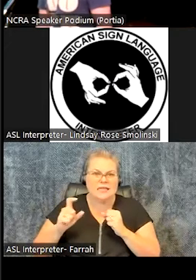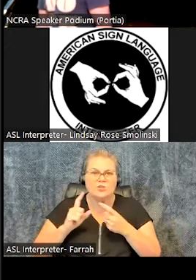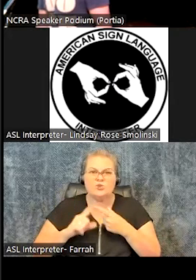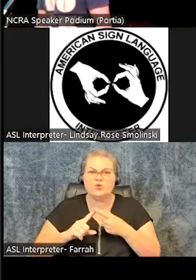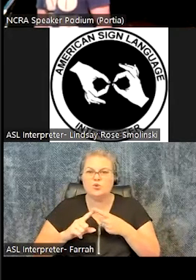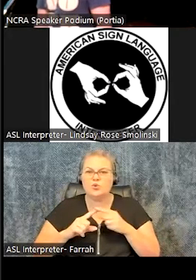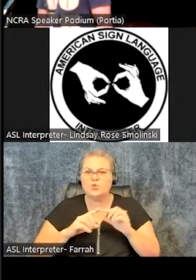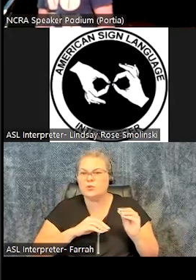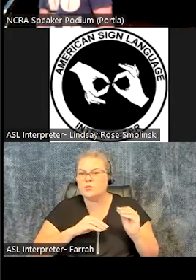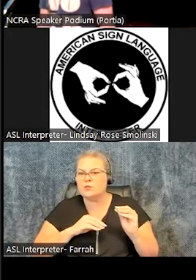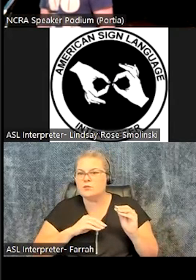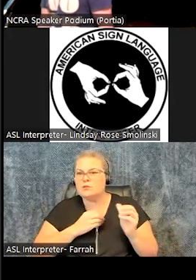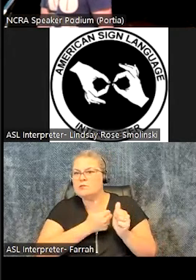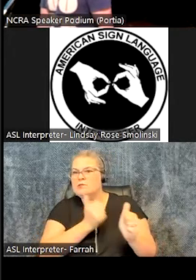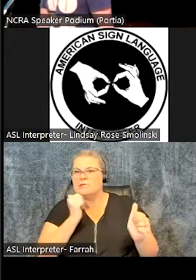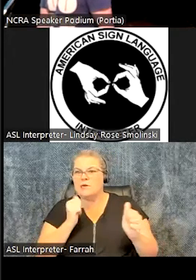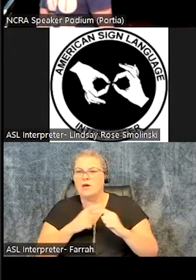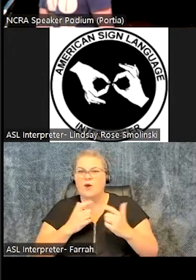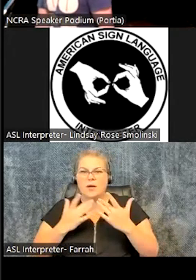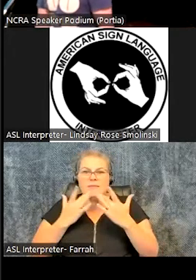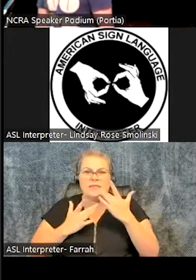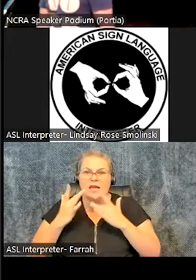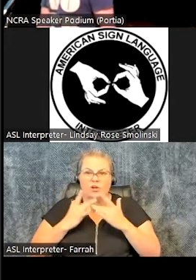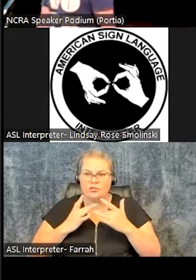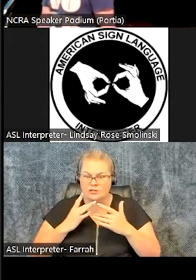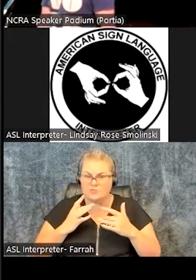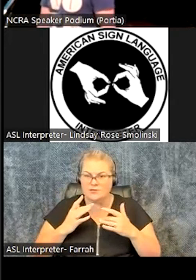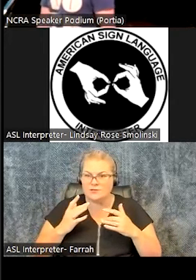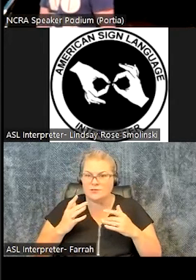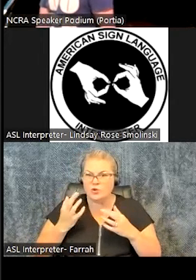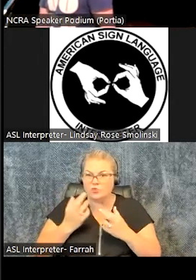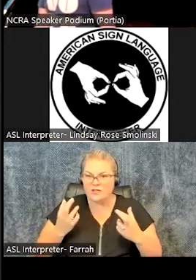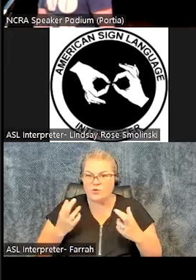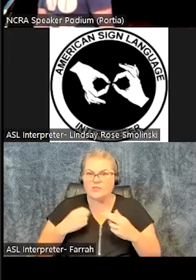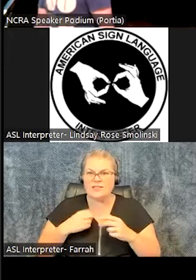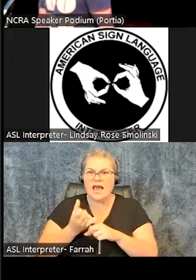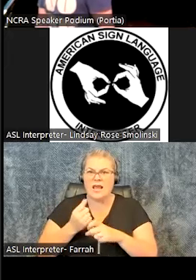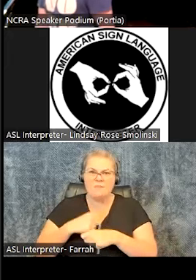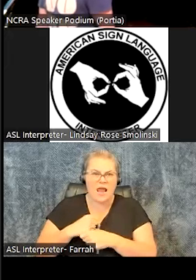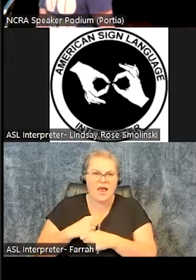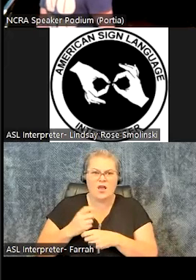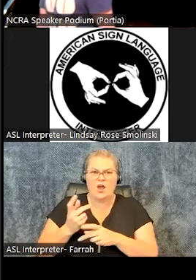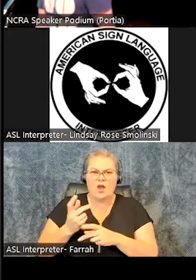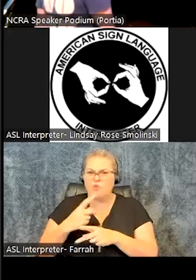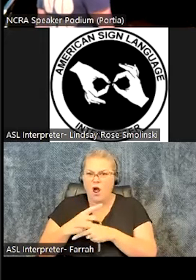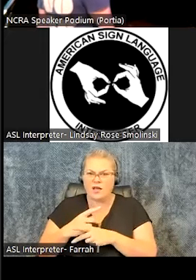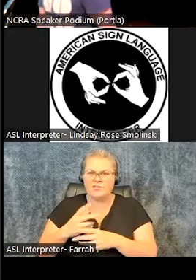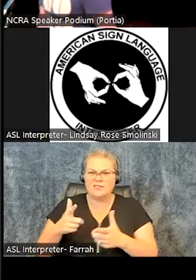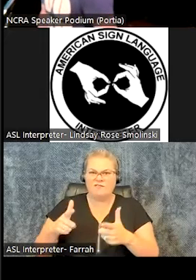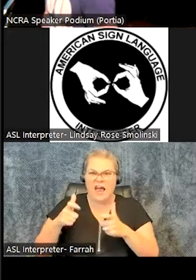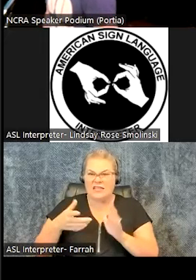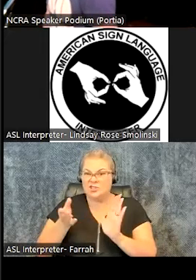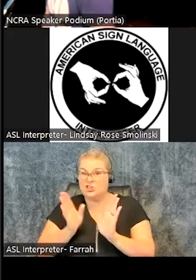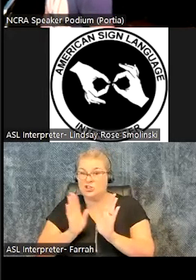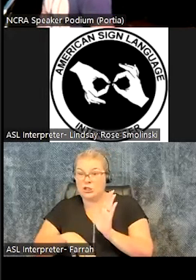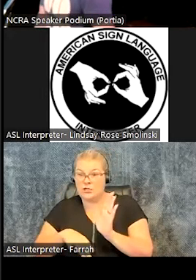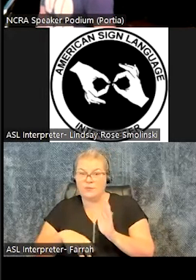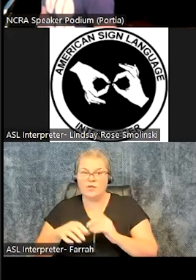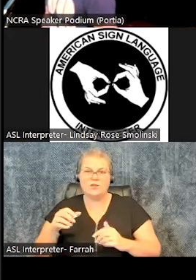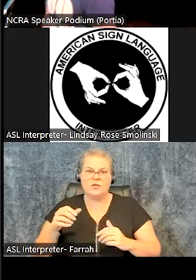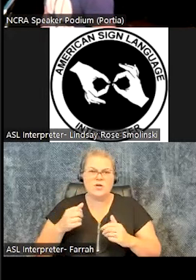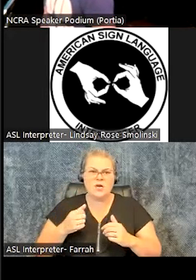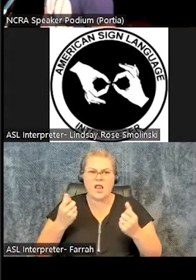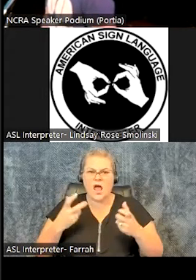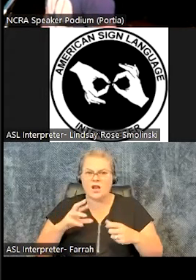away from scarce natural resources and make products really fast and cheap. So with a lot of R&D money